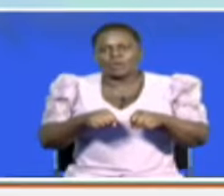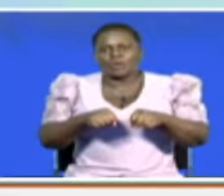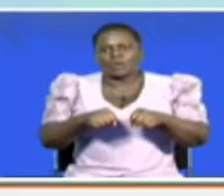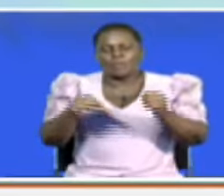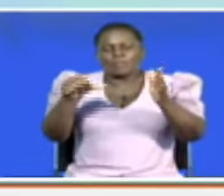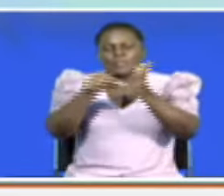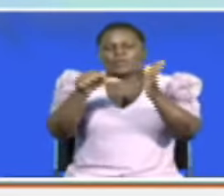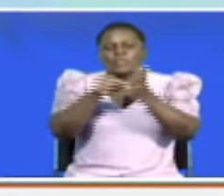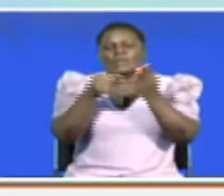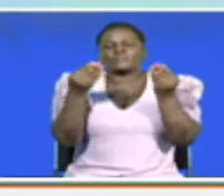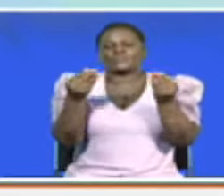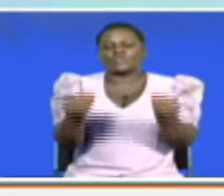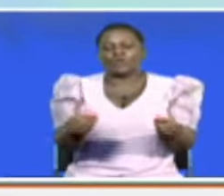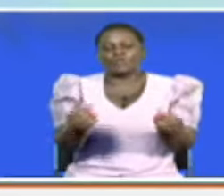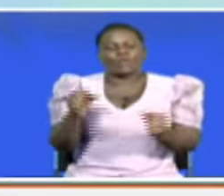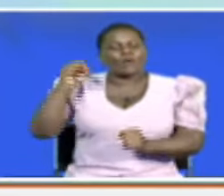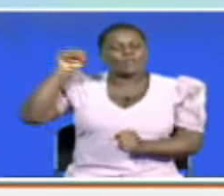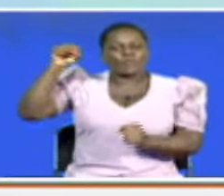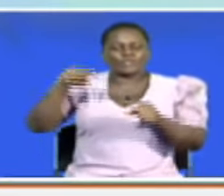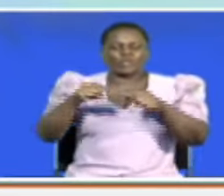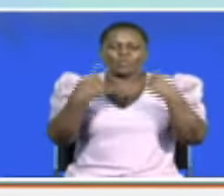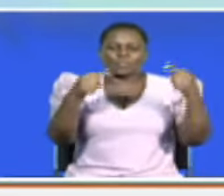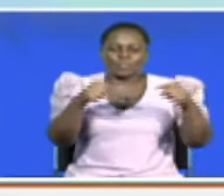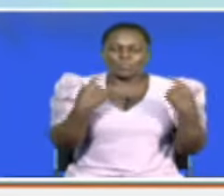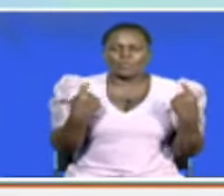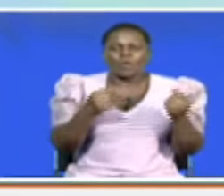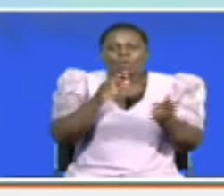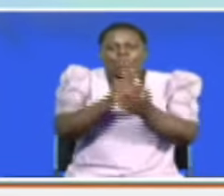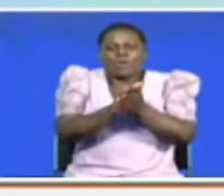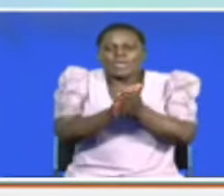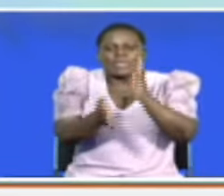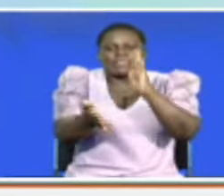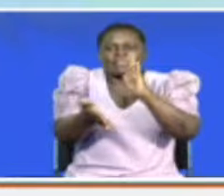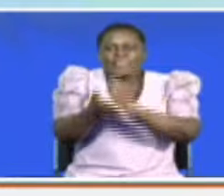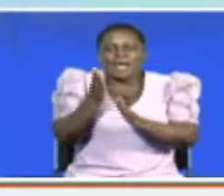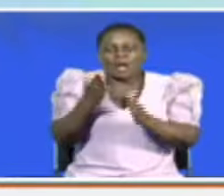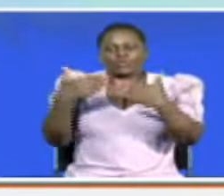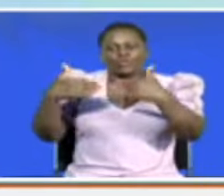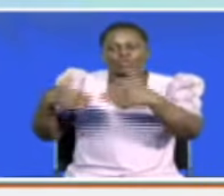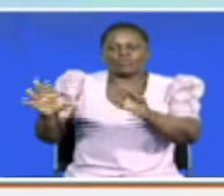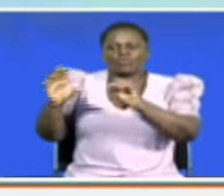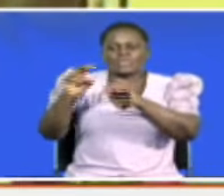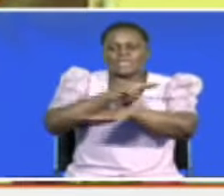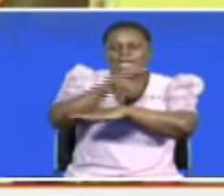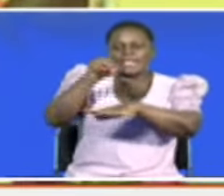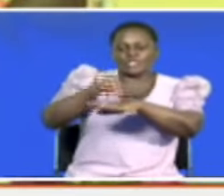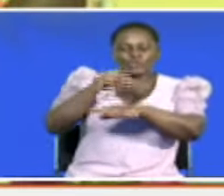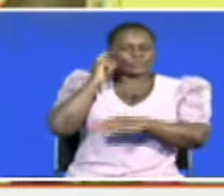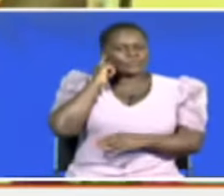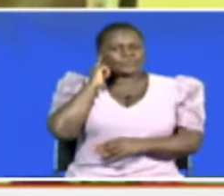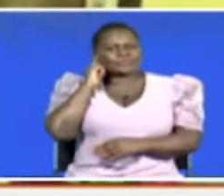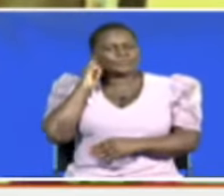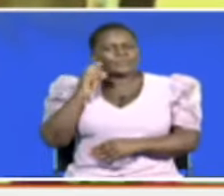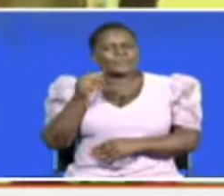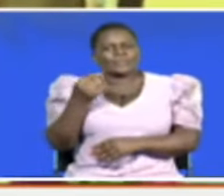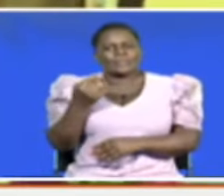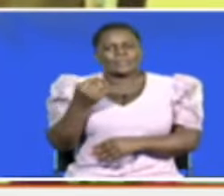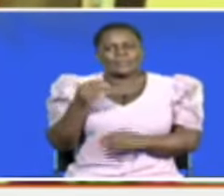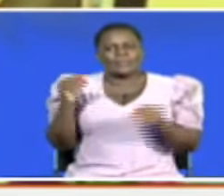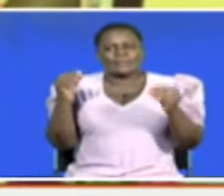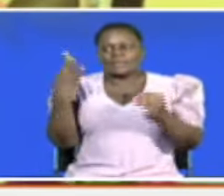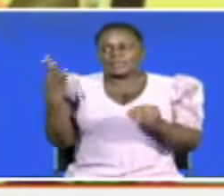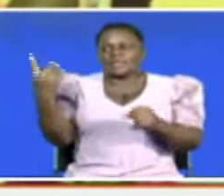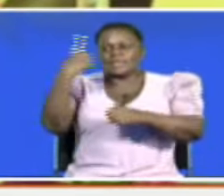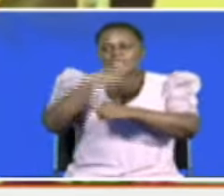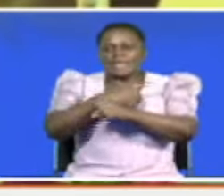protracted problems and political differences without having to lose a nation. The three-day meeting